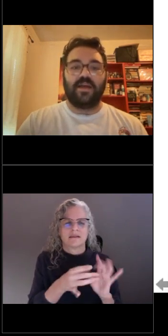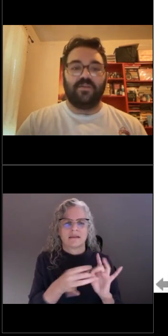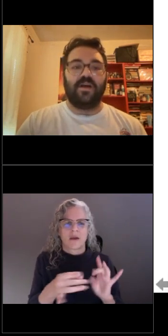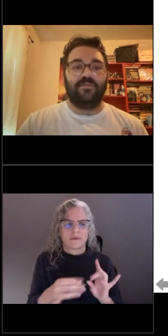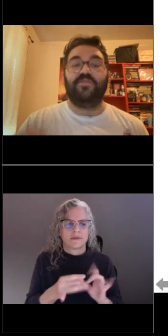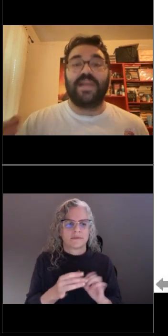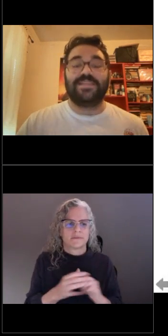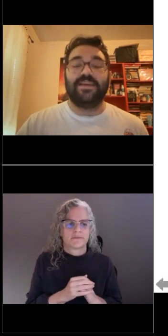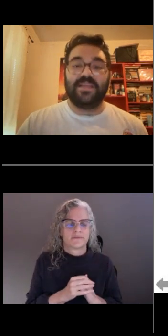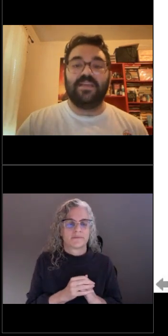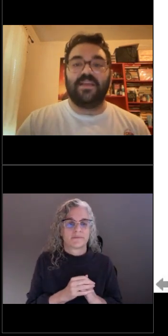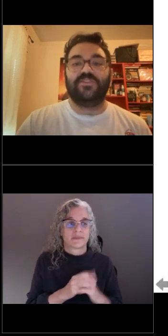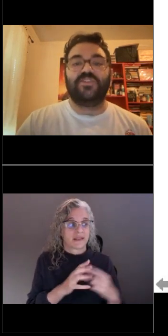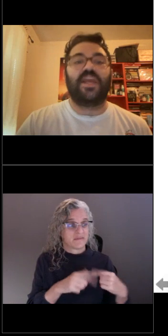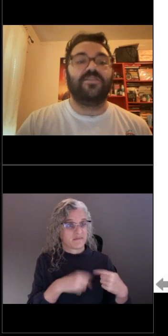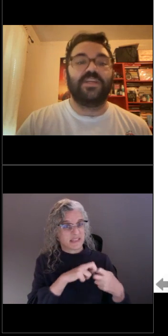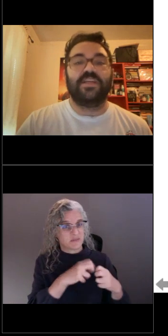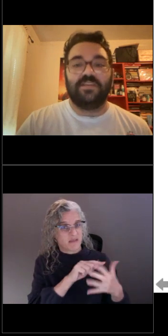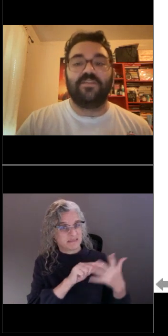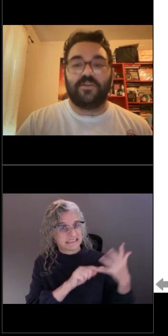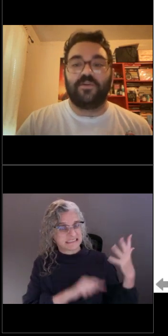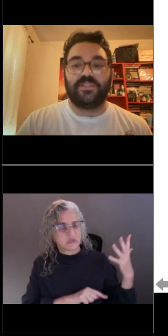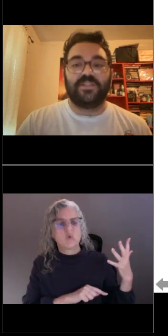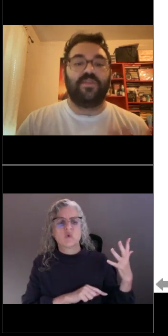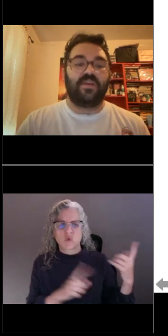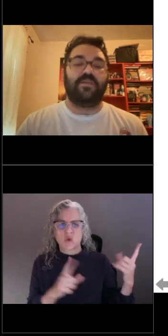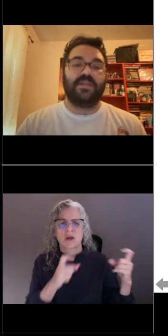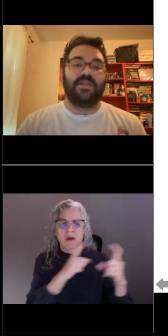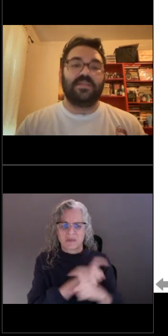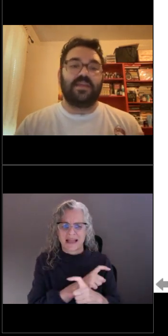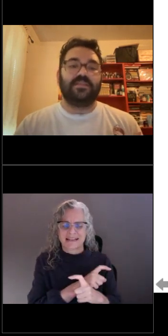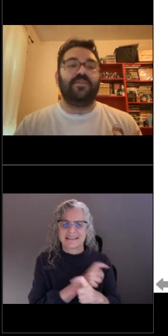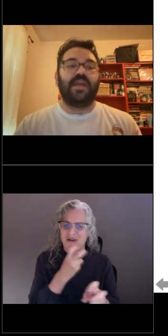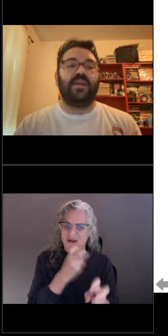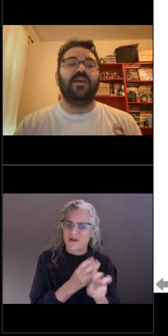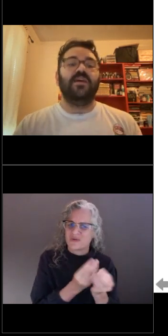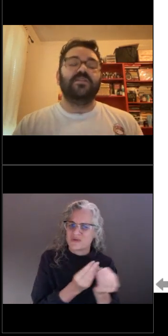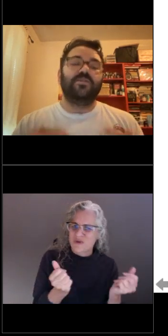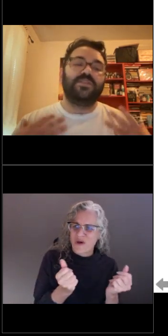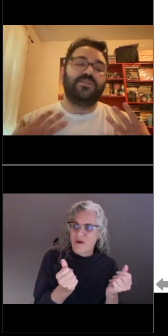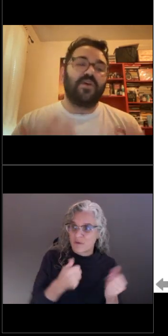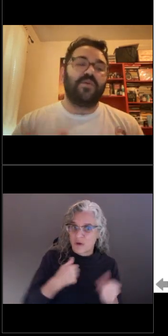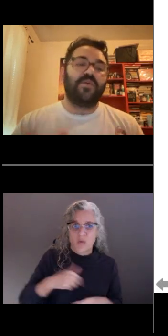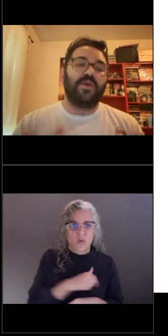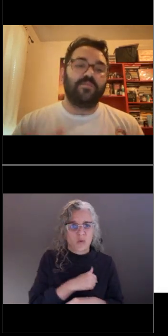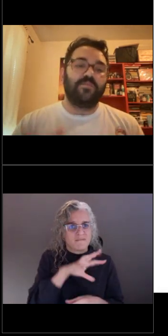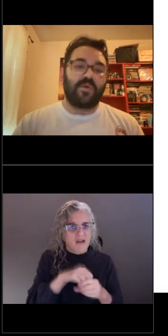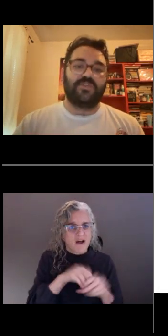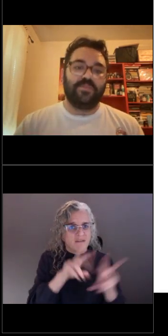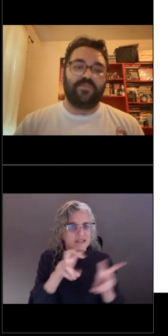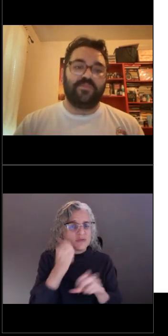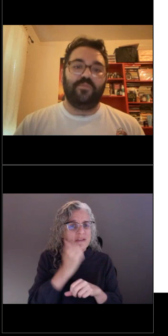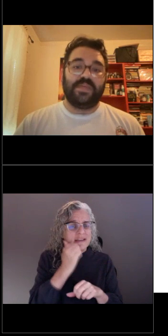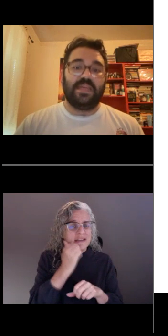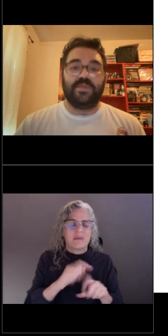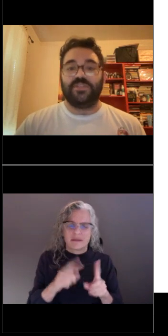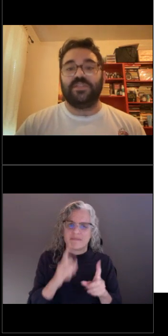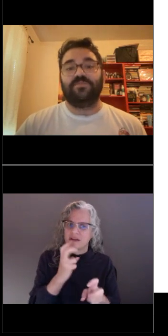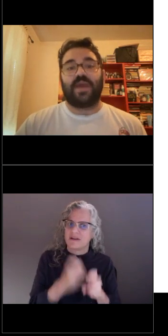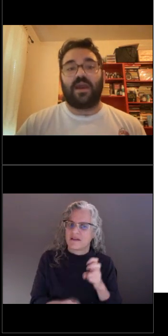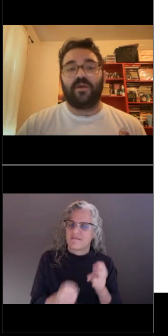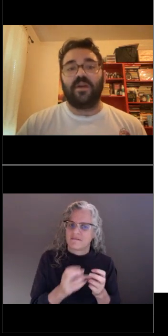a level of creativity that is challenging even for those of us who think about these things every day. So it's so important that trans people be